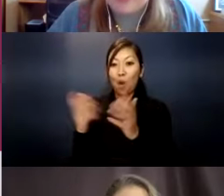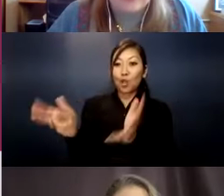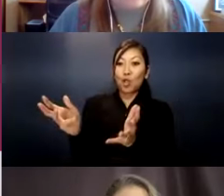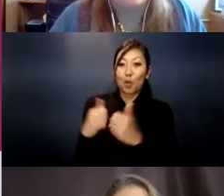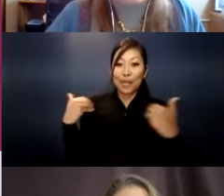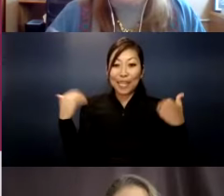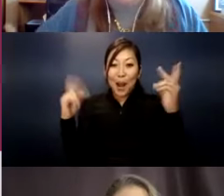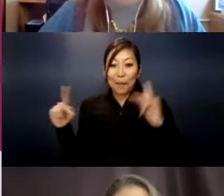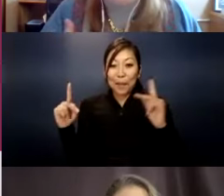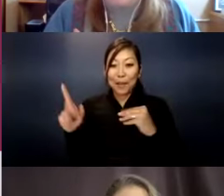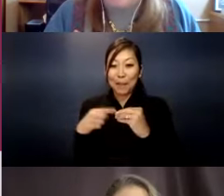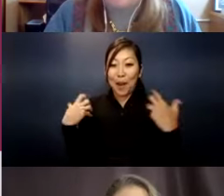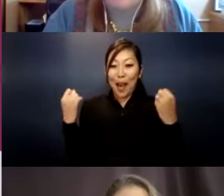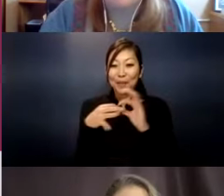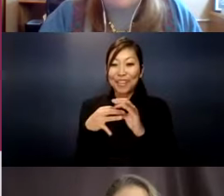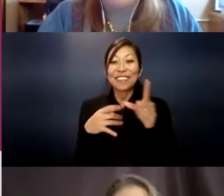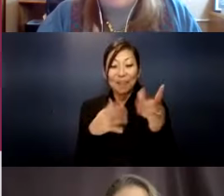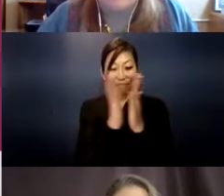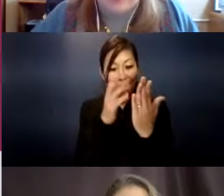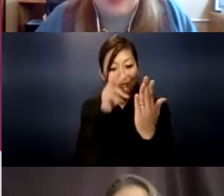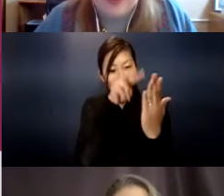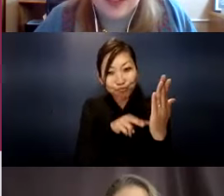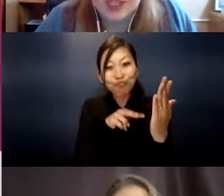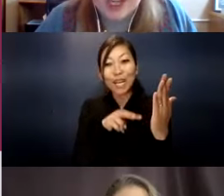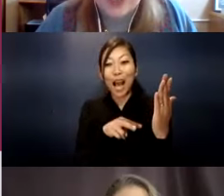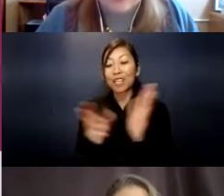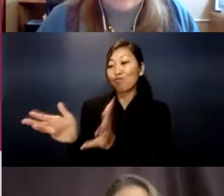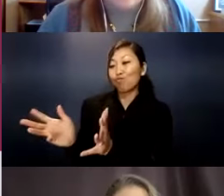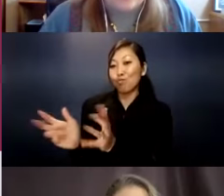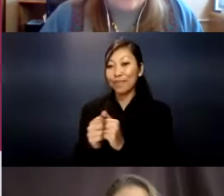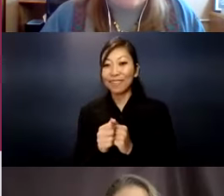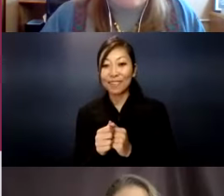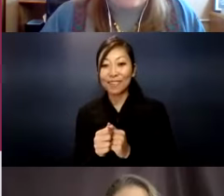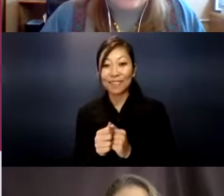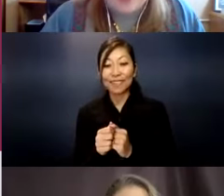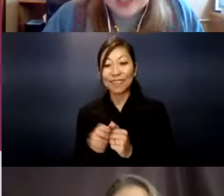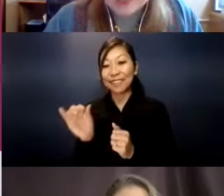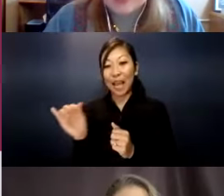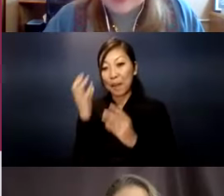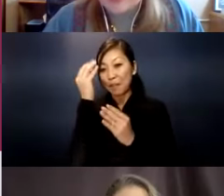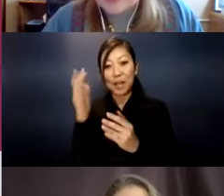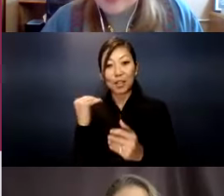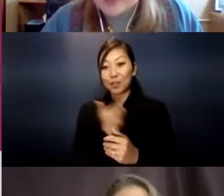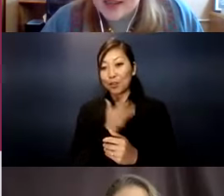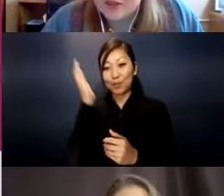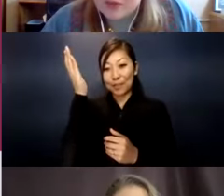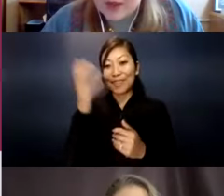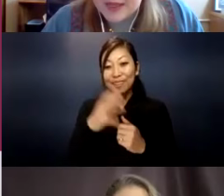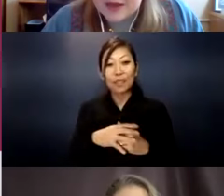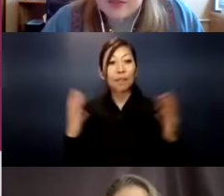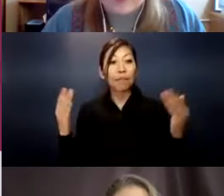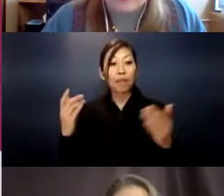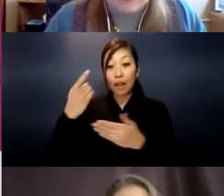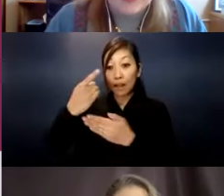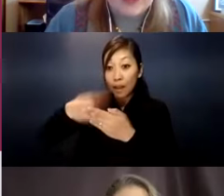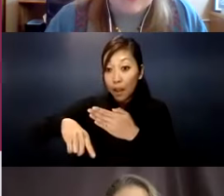young people. So it's like a written version of this presentation. And actually, next